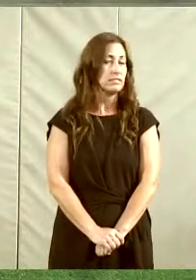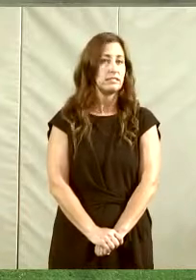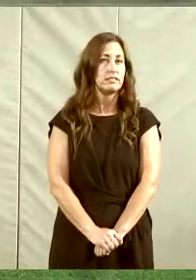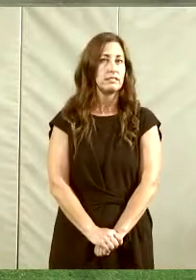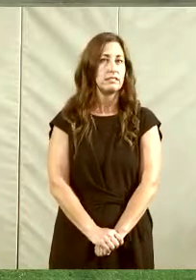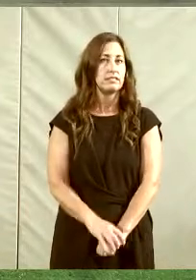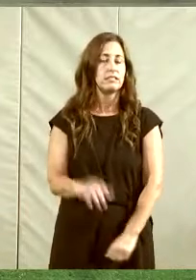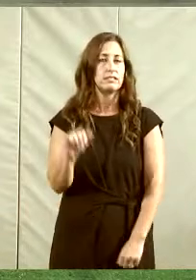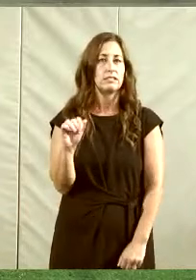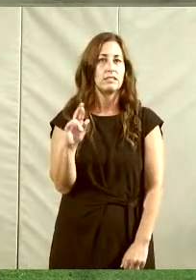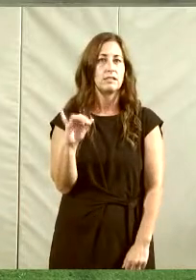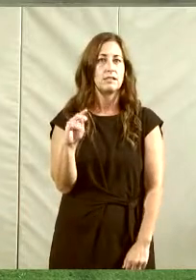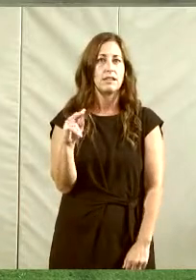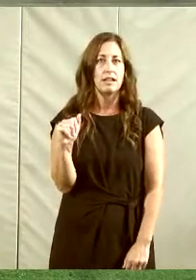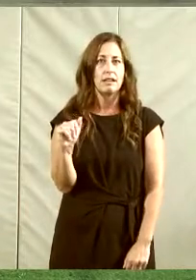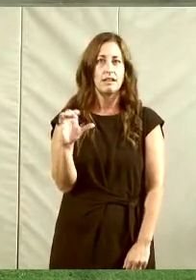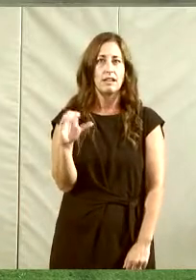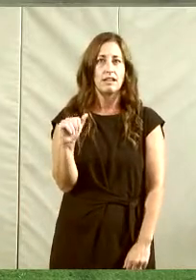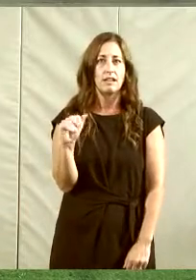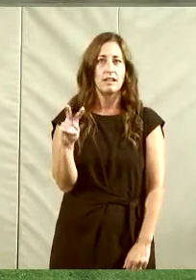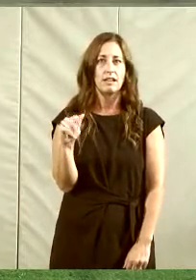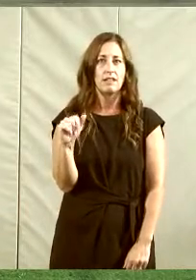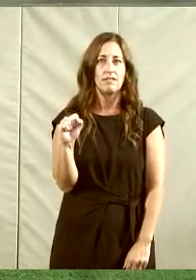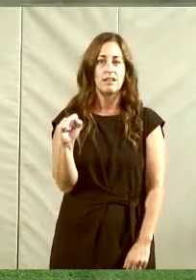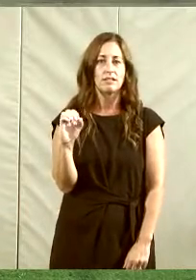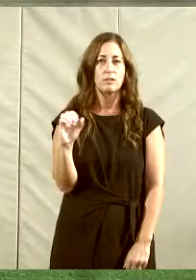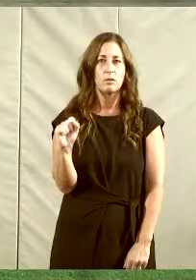Ariana Patricia Cavazos.